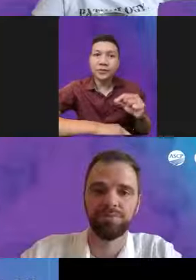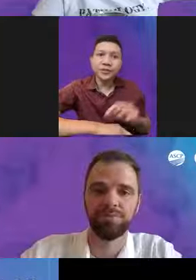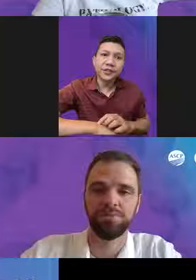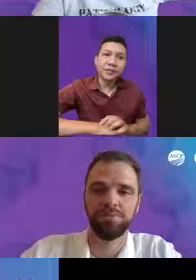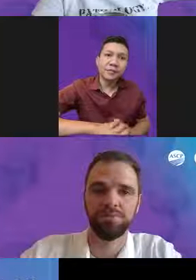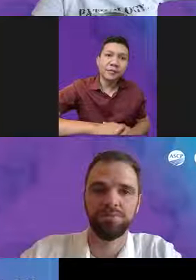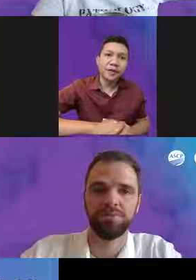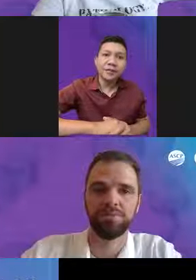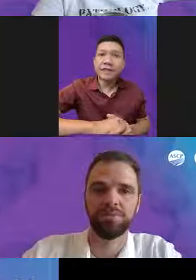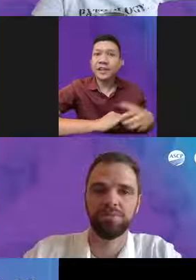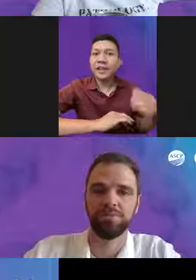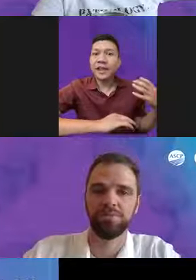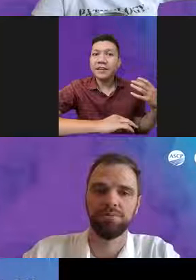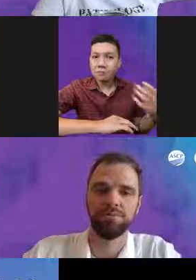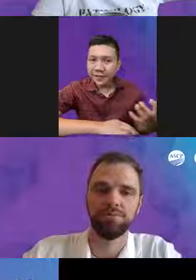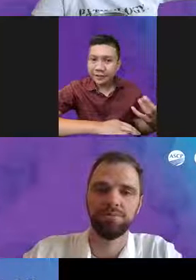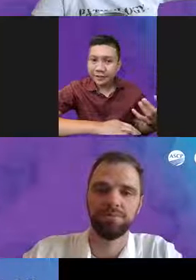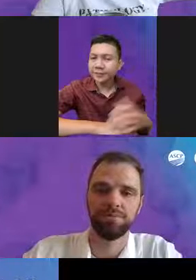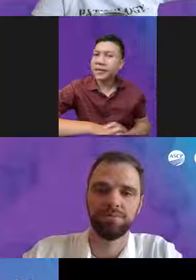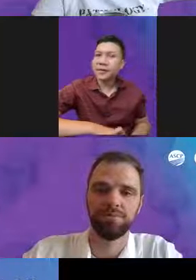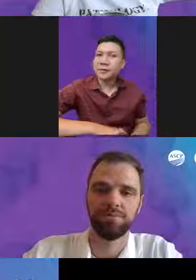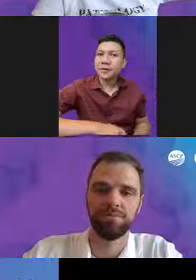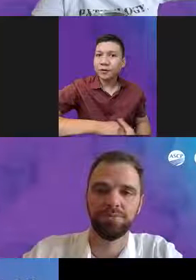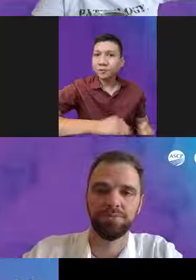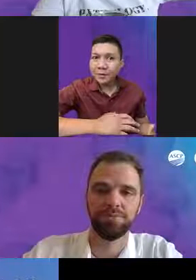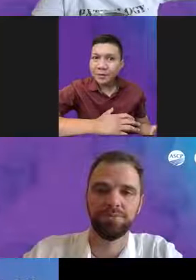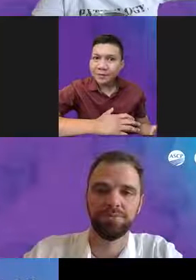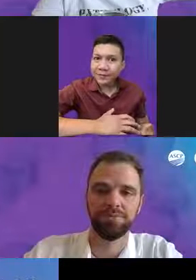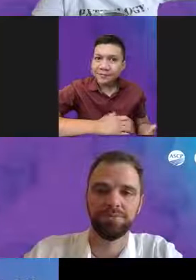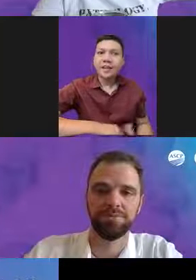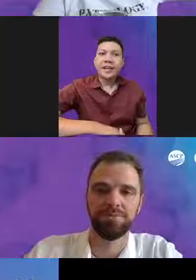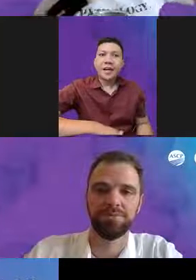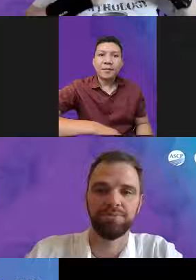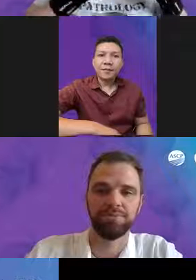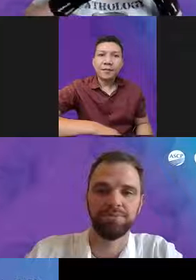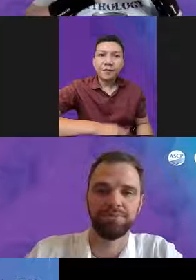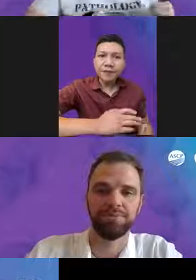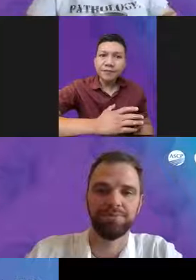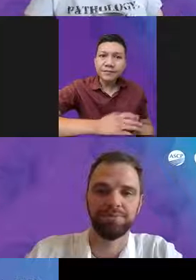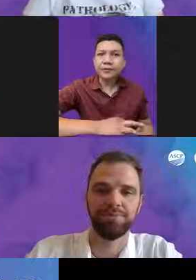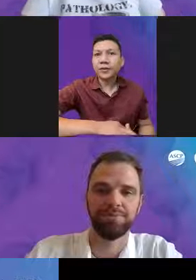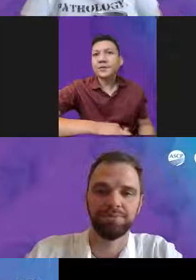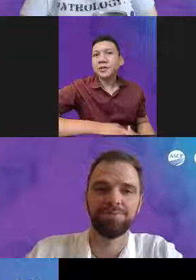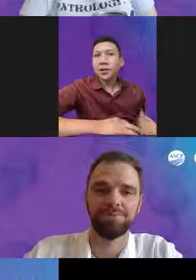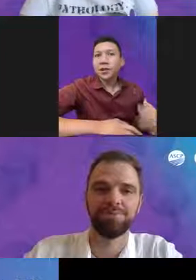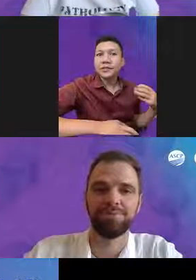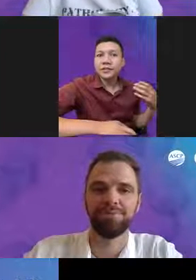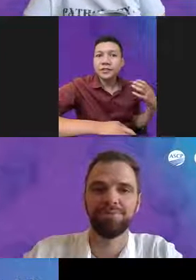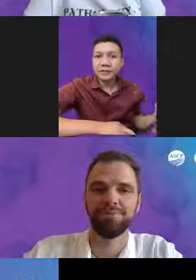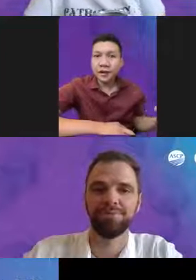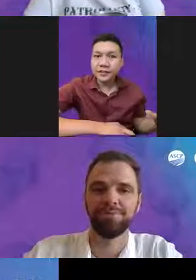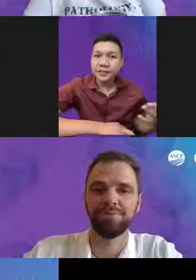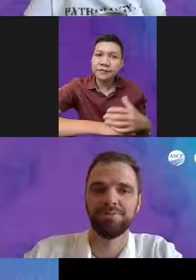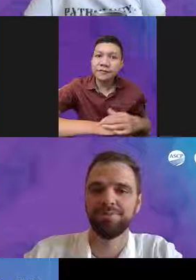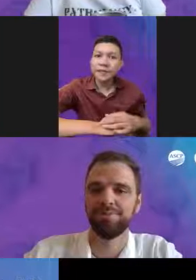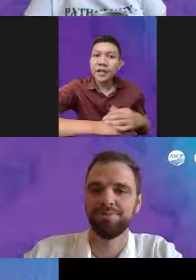cellular portion of the blood, giving it a red color. That's why it's called red blood cell. The function, of course, as we know, is to